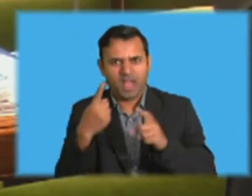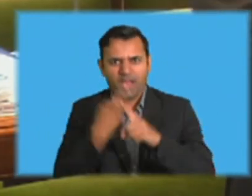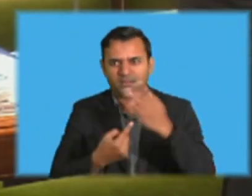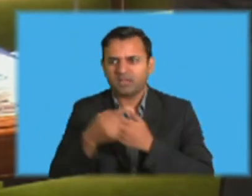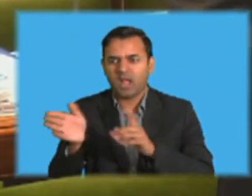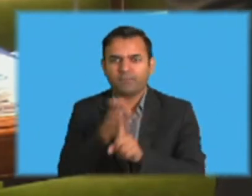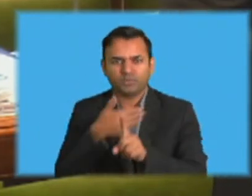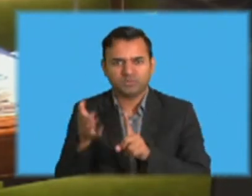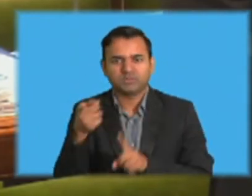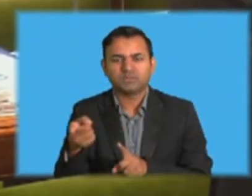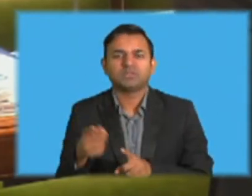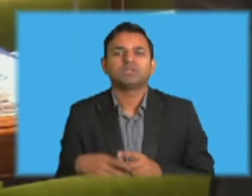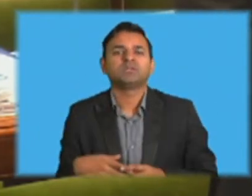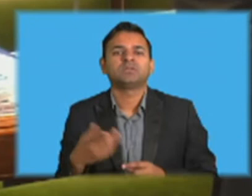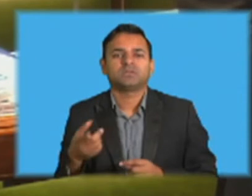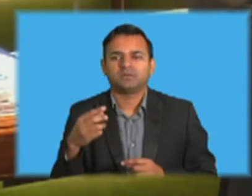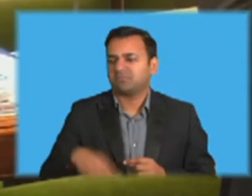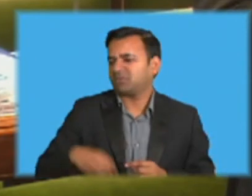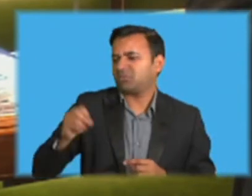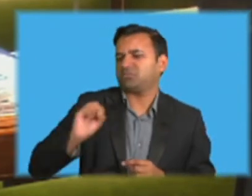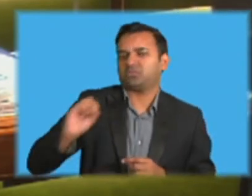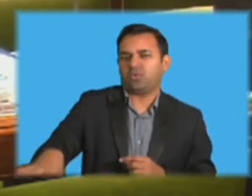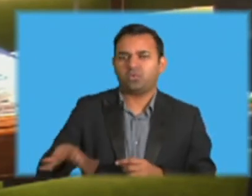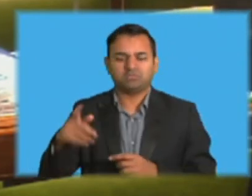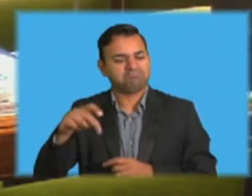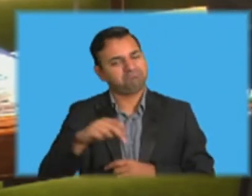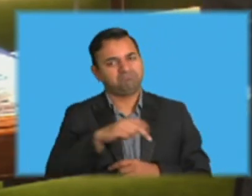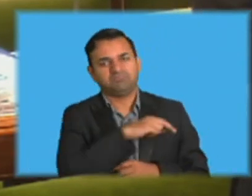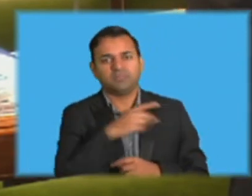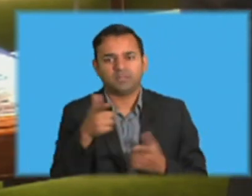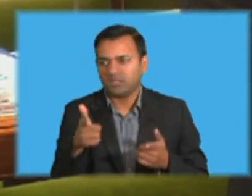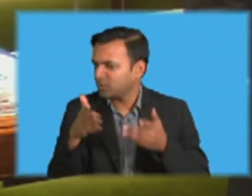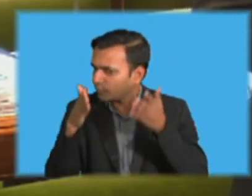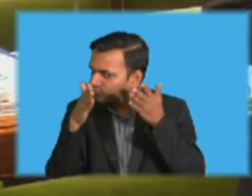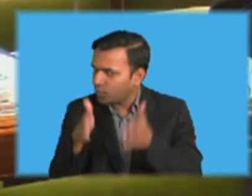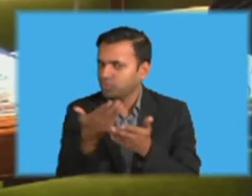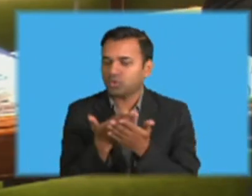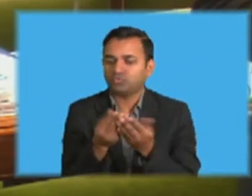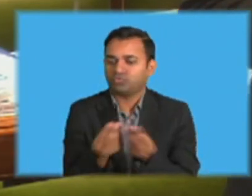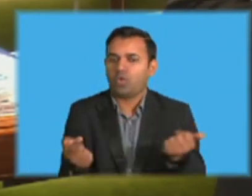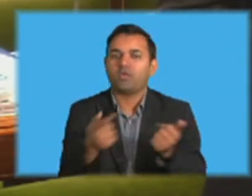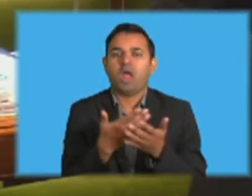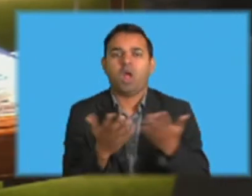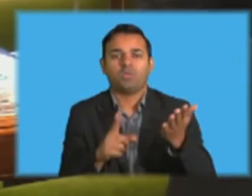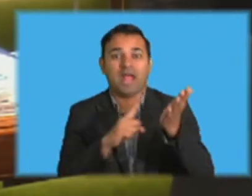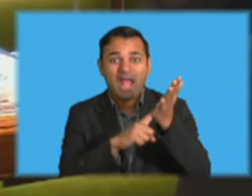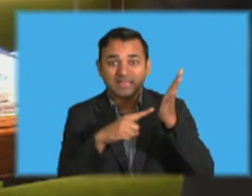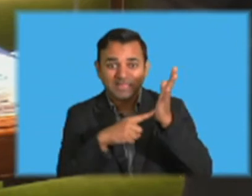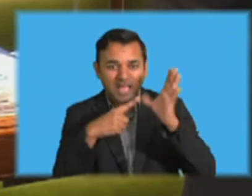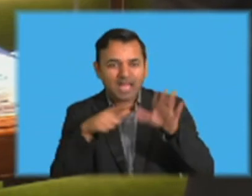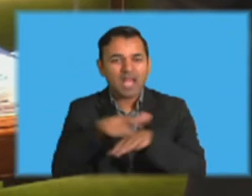in and throwing money and then walking away. So that's an area that obviously needs to be addressed. The LTA actually, Madam Speaker, has put in